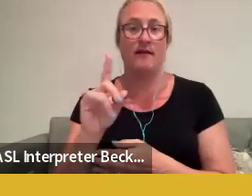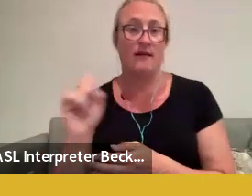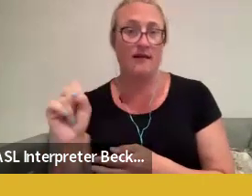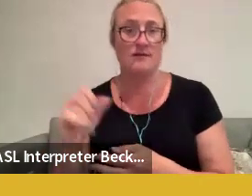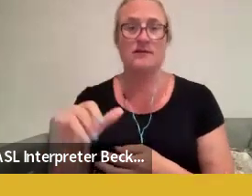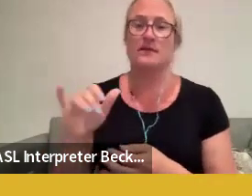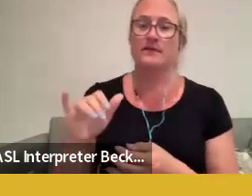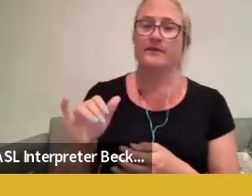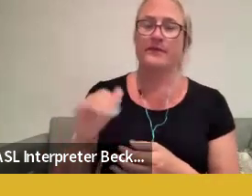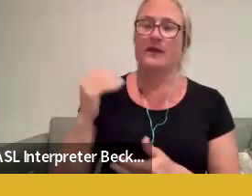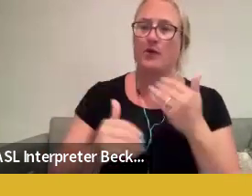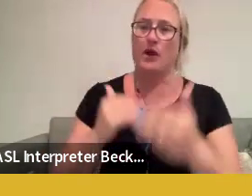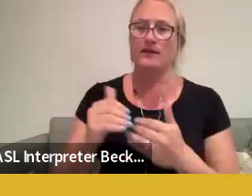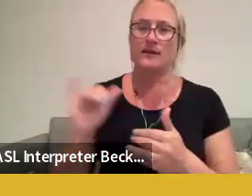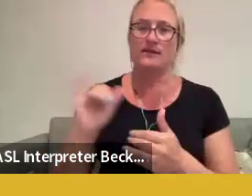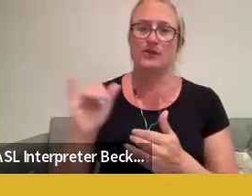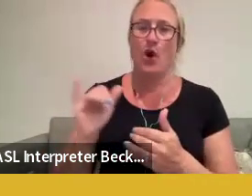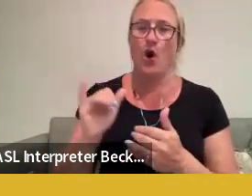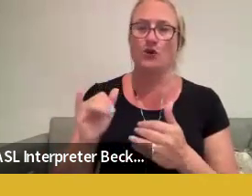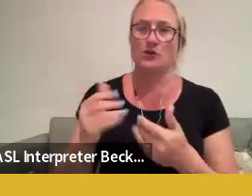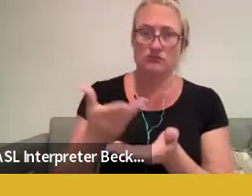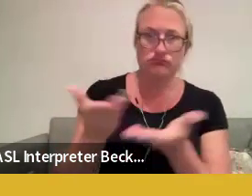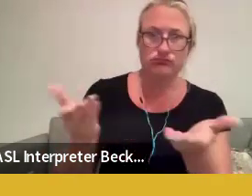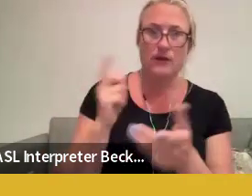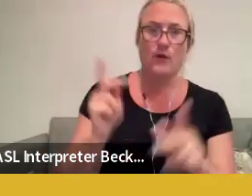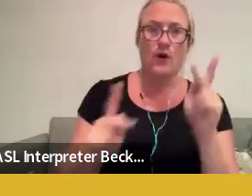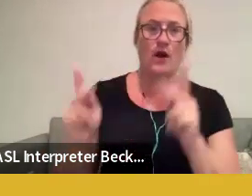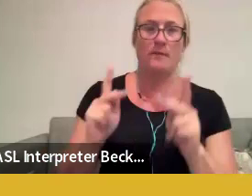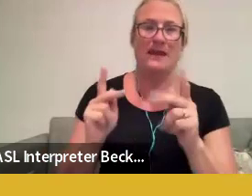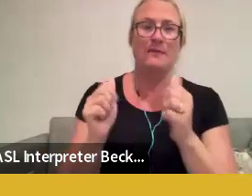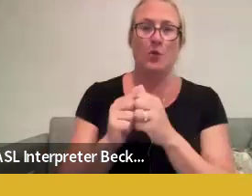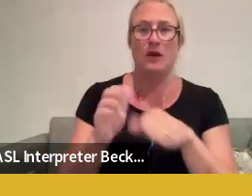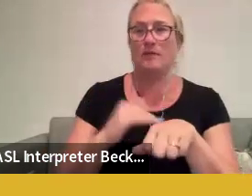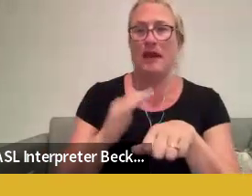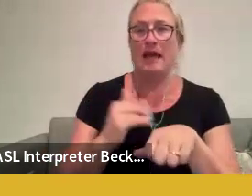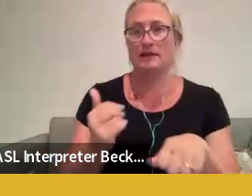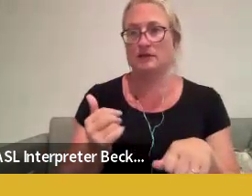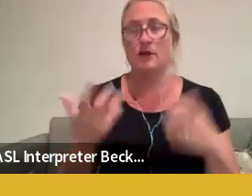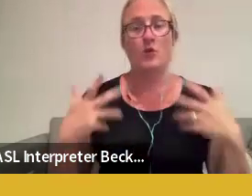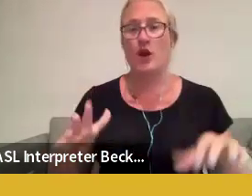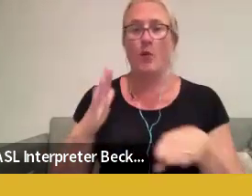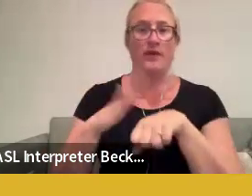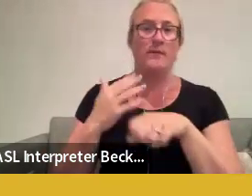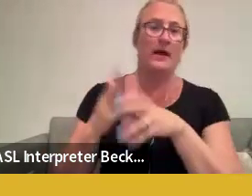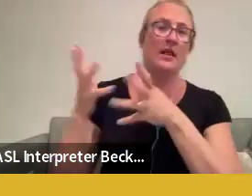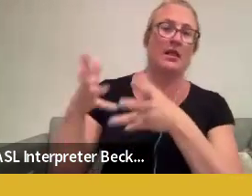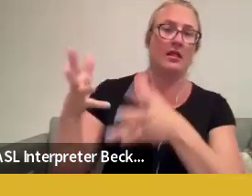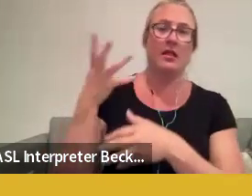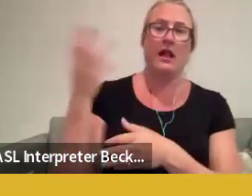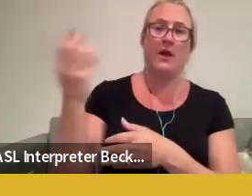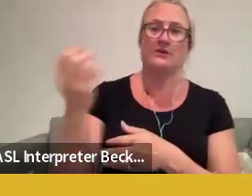is it's also extended to individuals with pets. So no pets should also be out in extreme